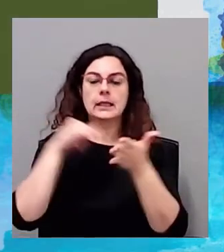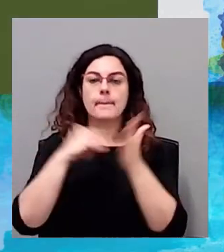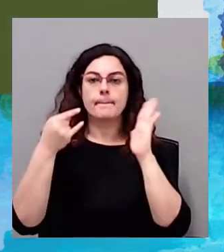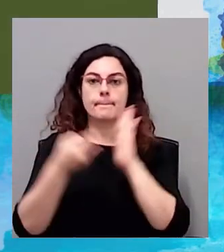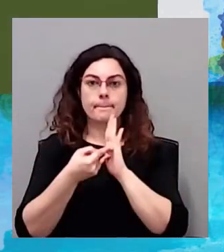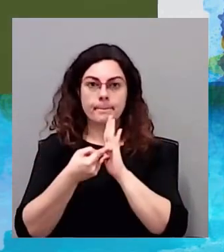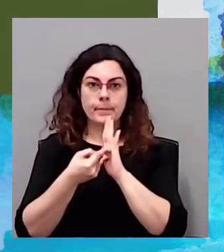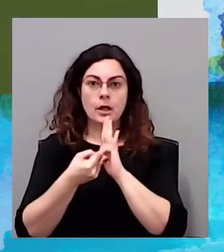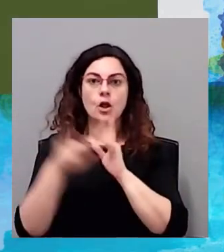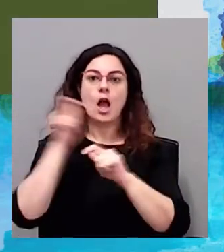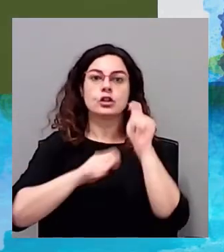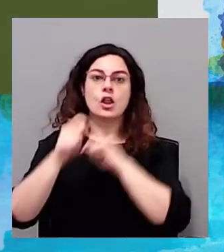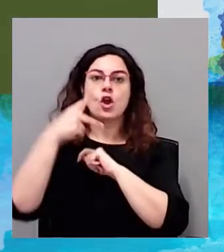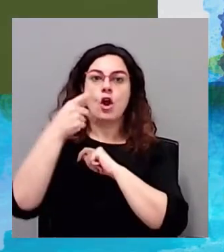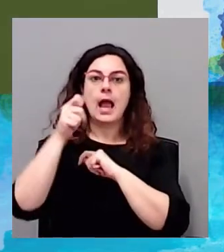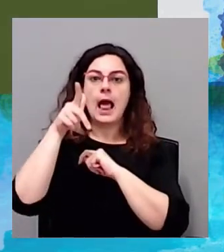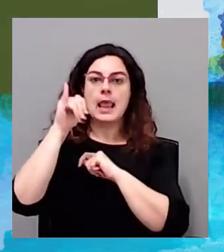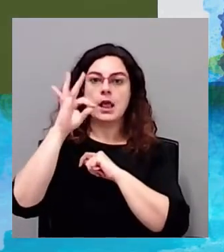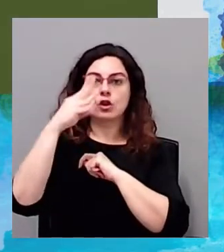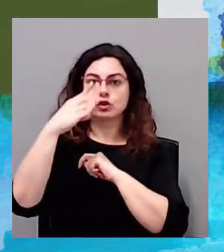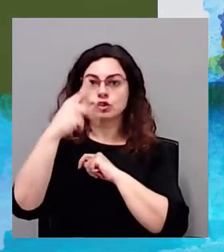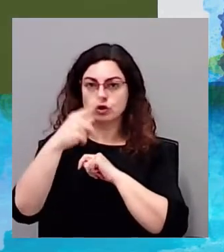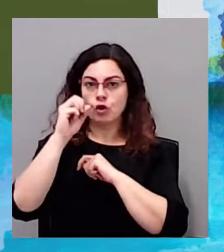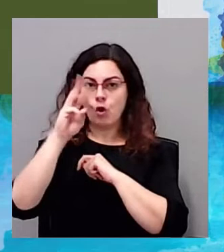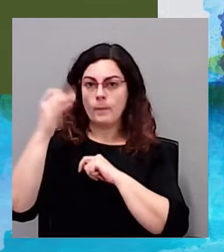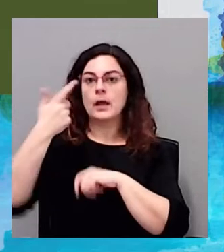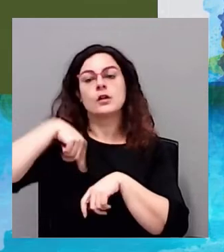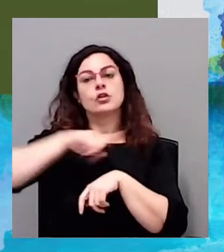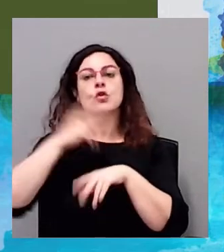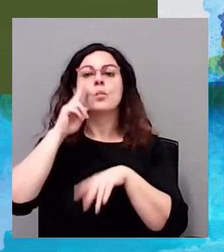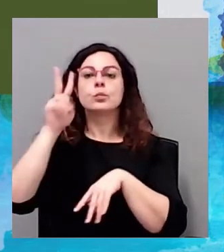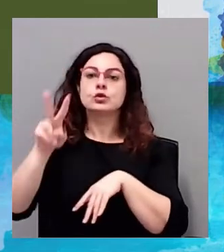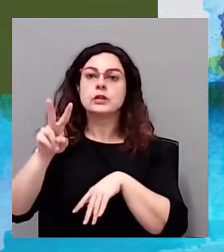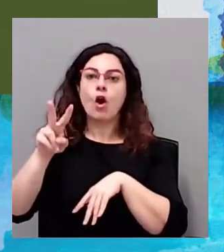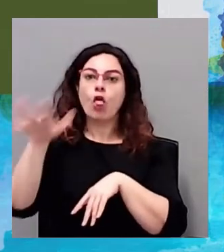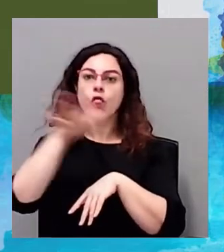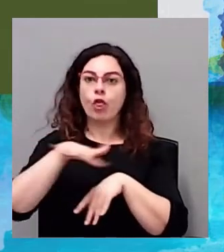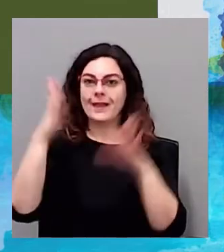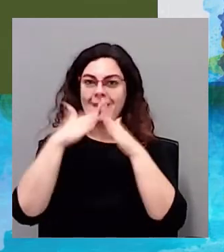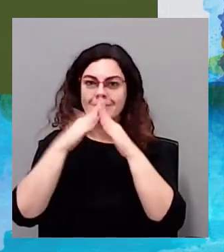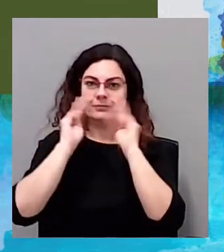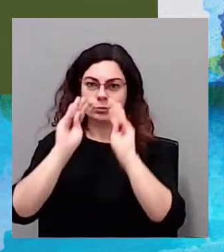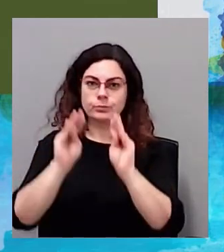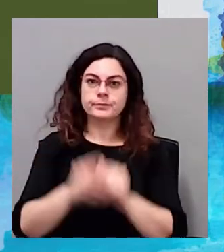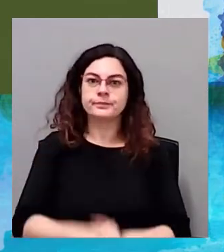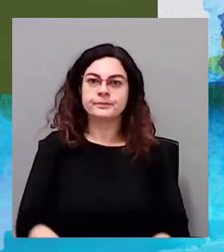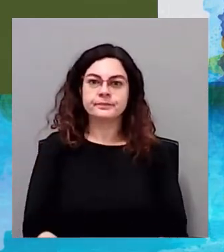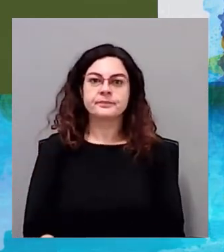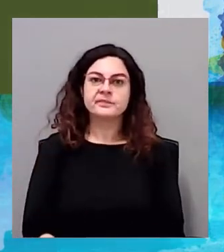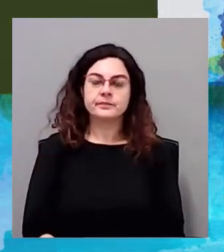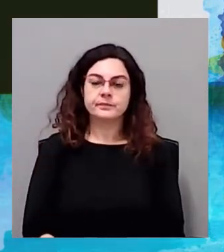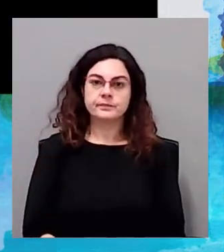Access Art, a project of the Kaleidoscope organization. They bring the museum to your home.